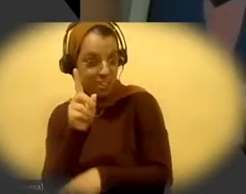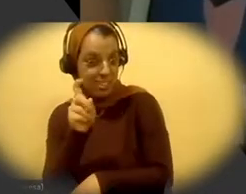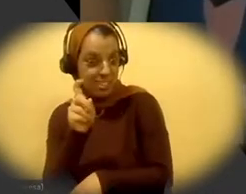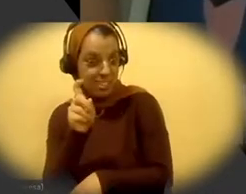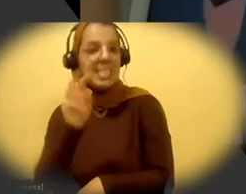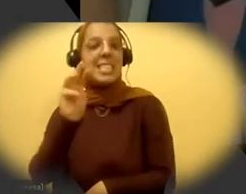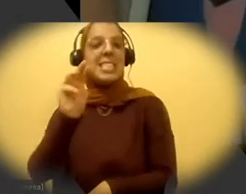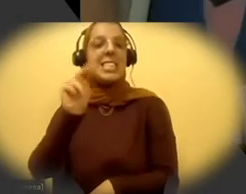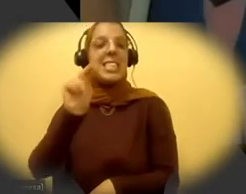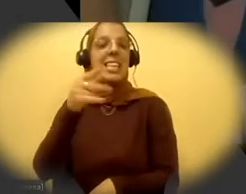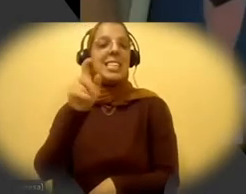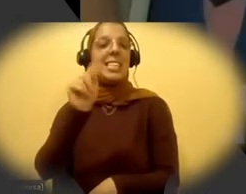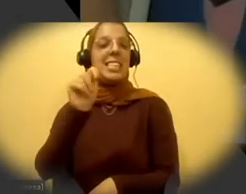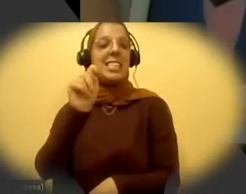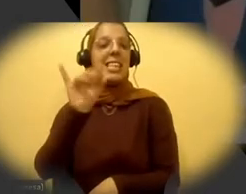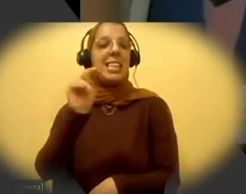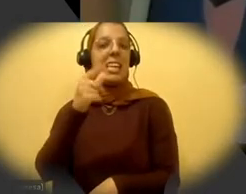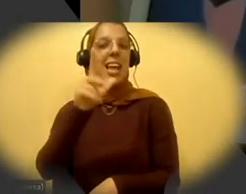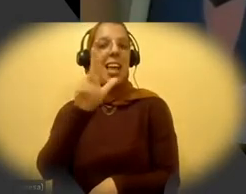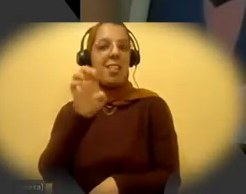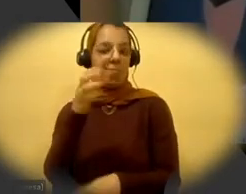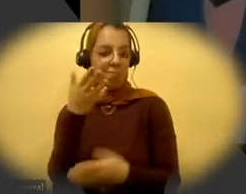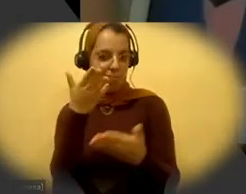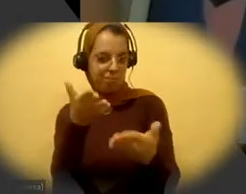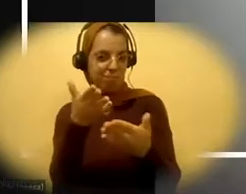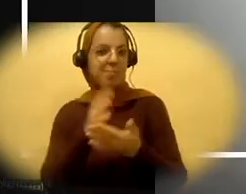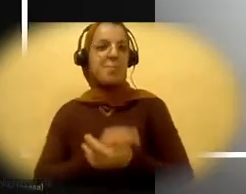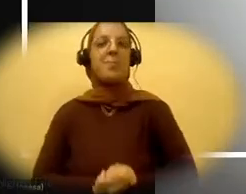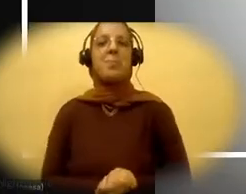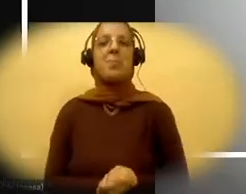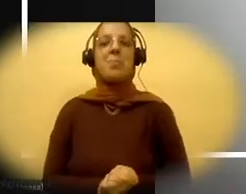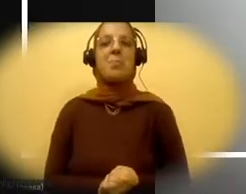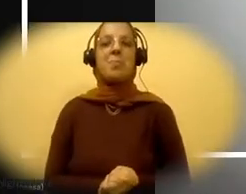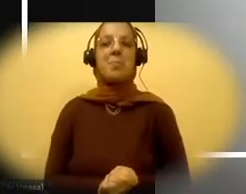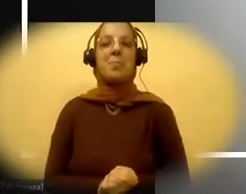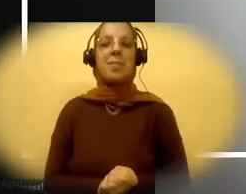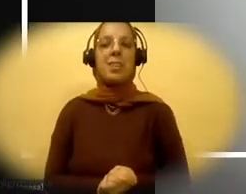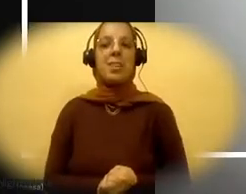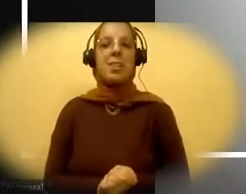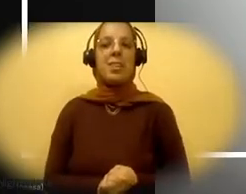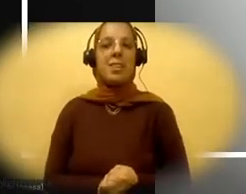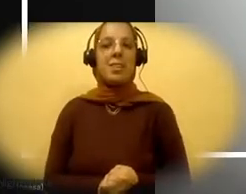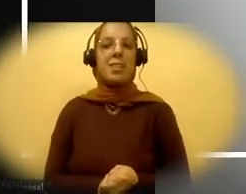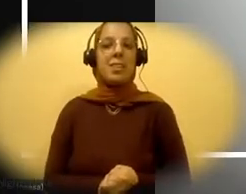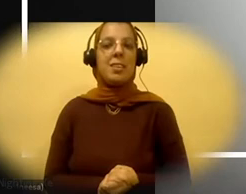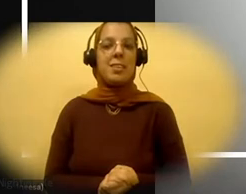Nightingale, that was directed at you. Oh, whoops.